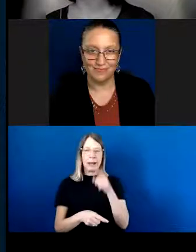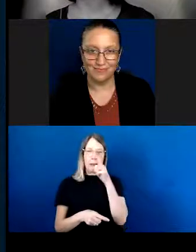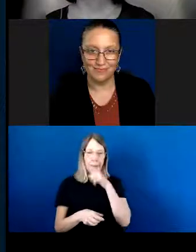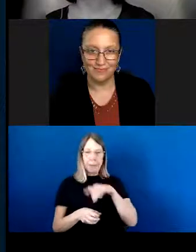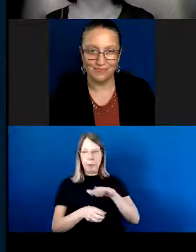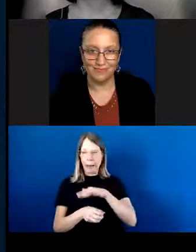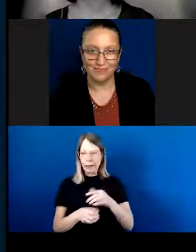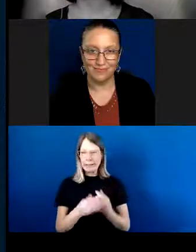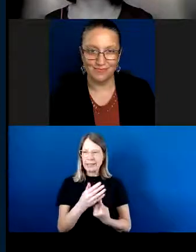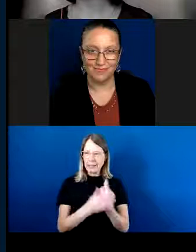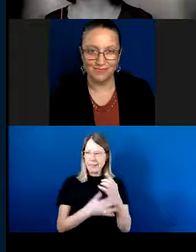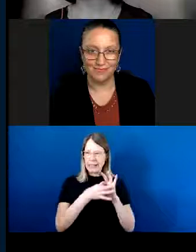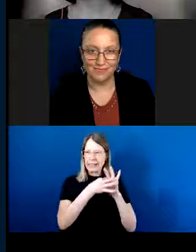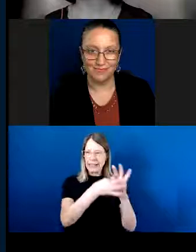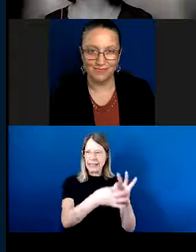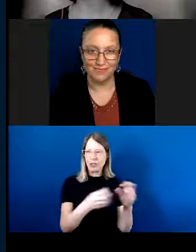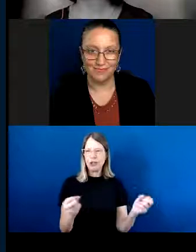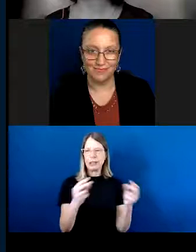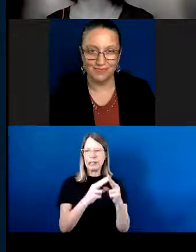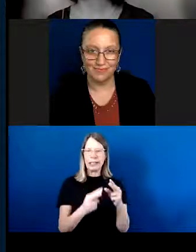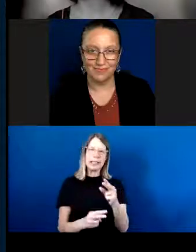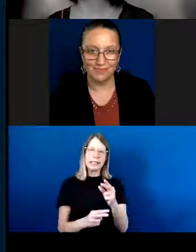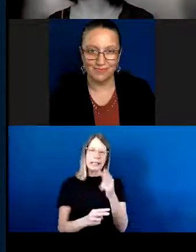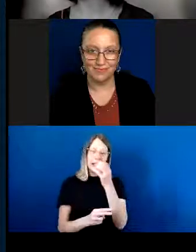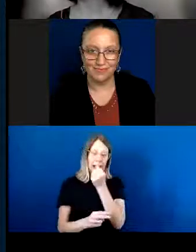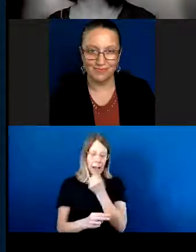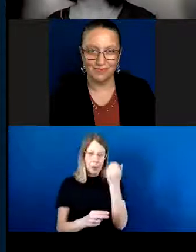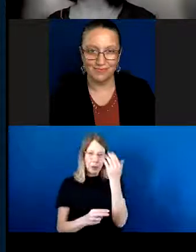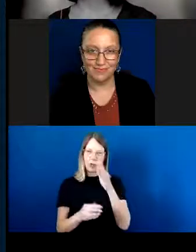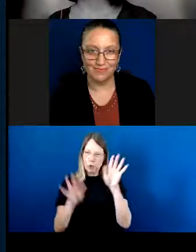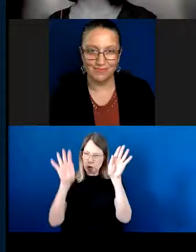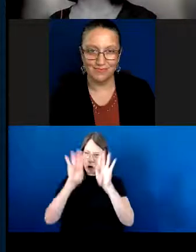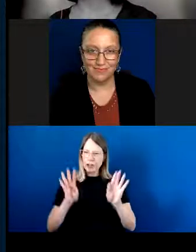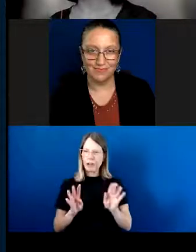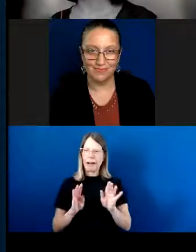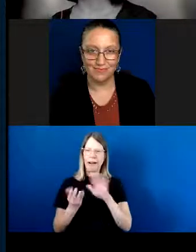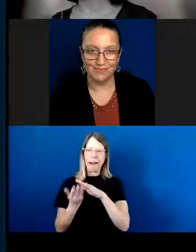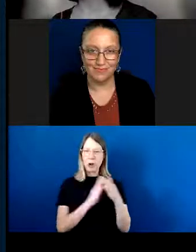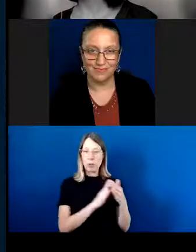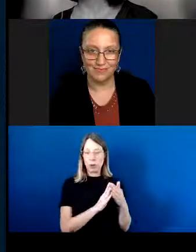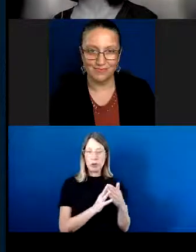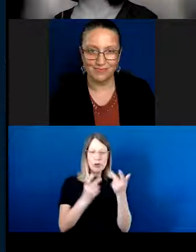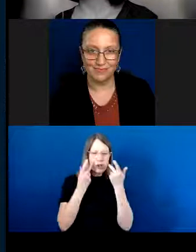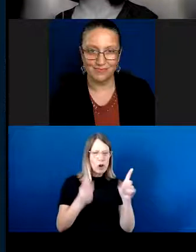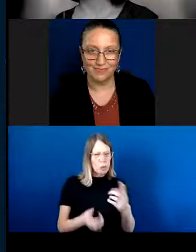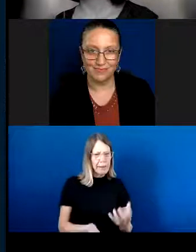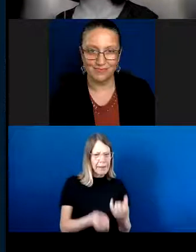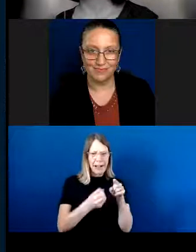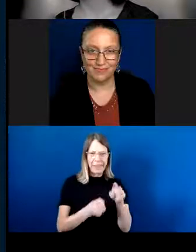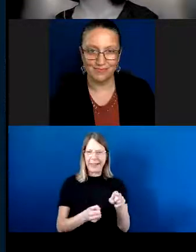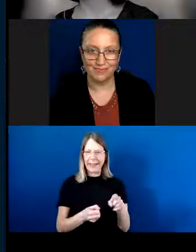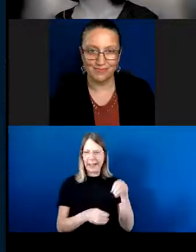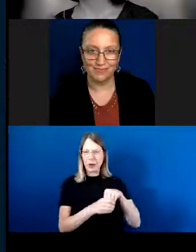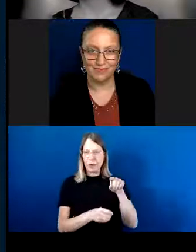are associated with the histories of Sydney's Aboriginal and Torres Strait Islander communities, details the findings at this site, including this incredible large